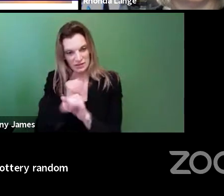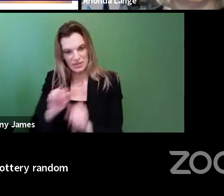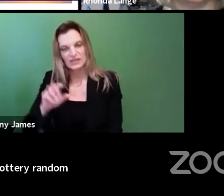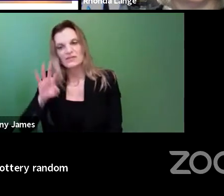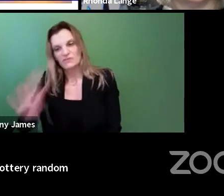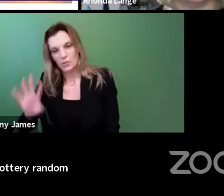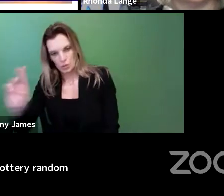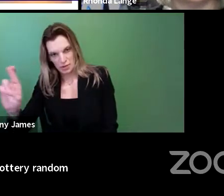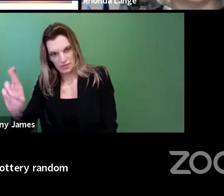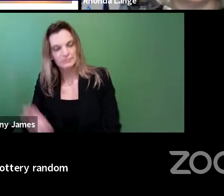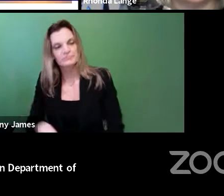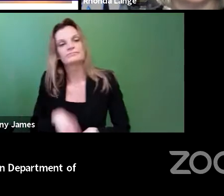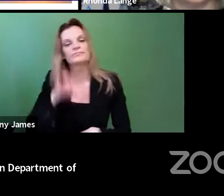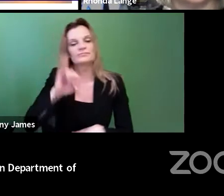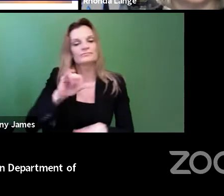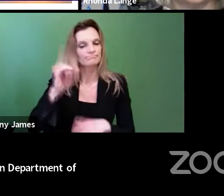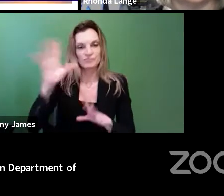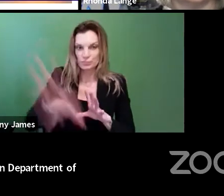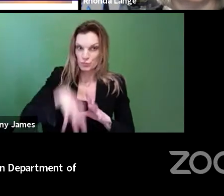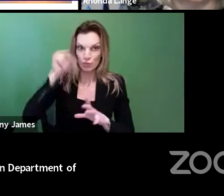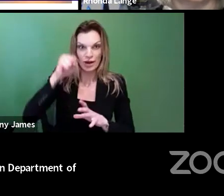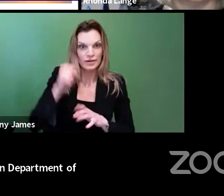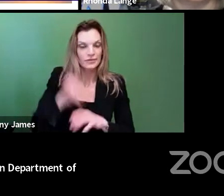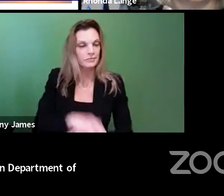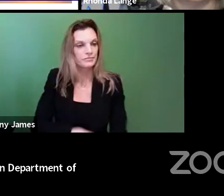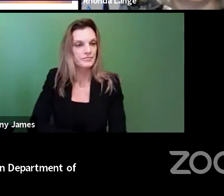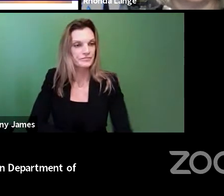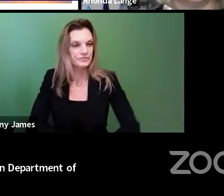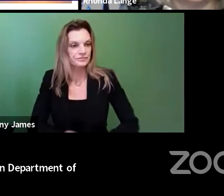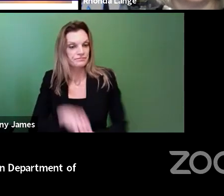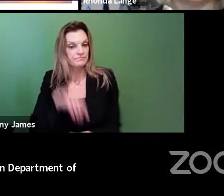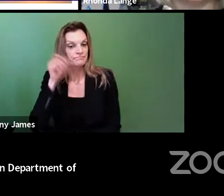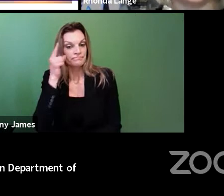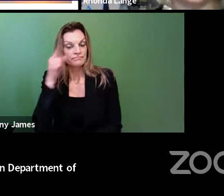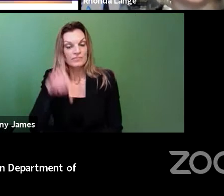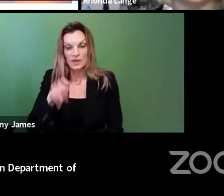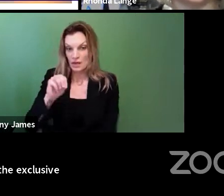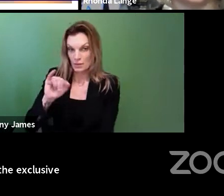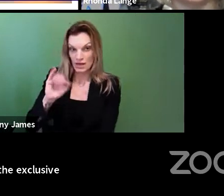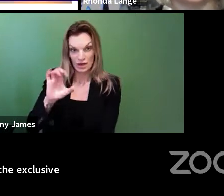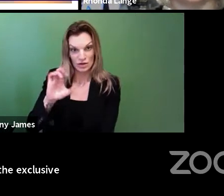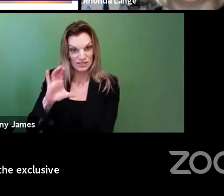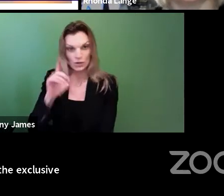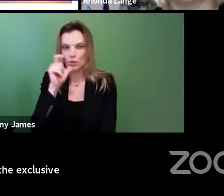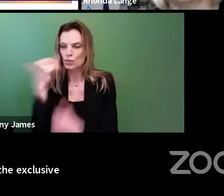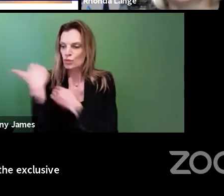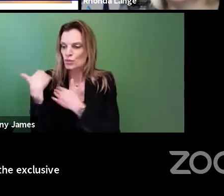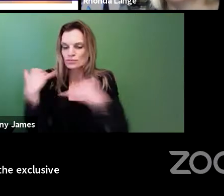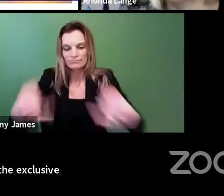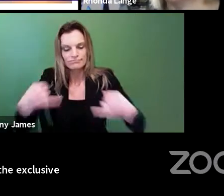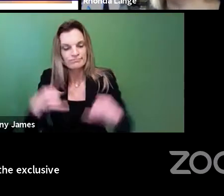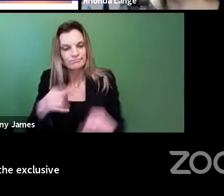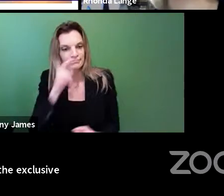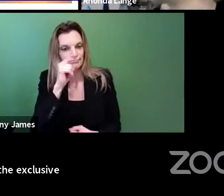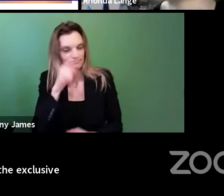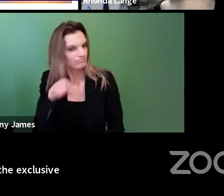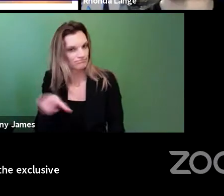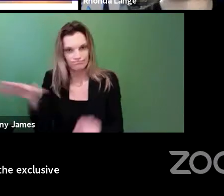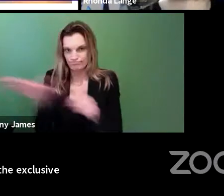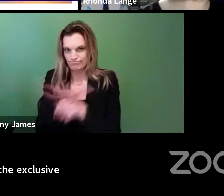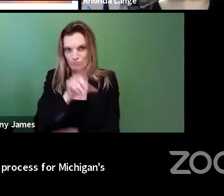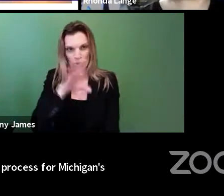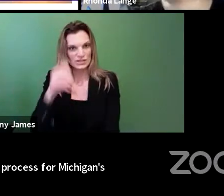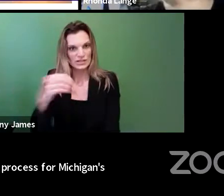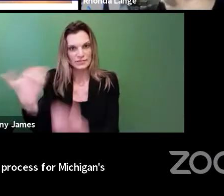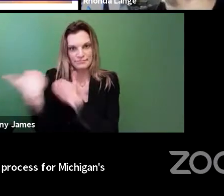The MICRC has the exclusive authority in this new redistricting process for Michigan's Congressional House and Senate